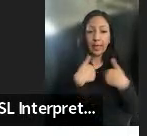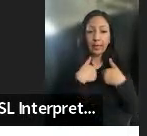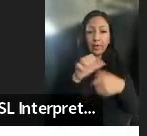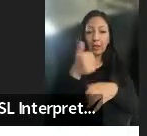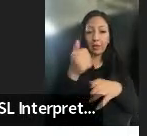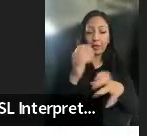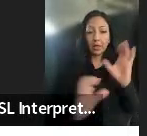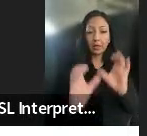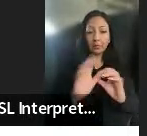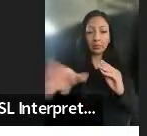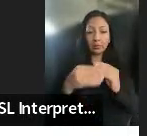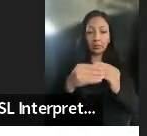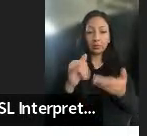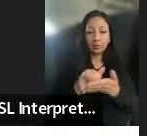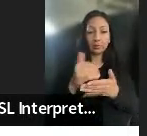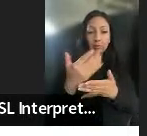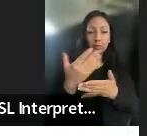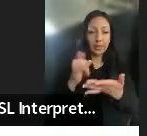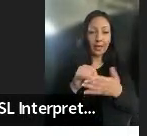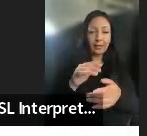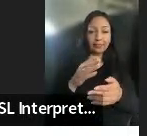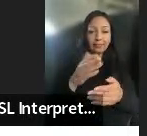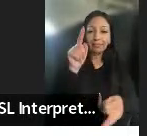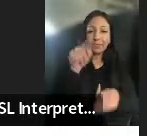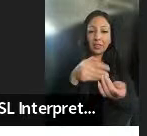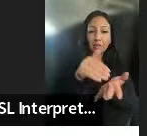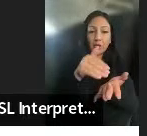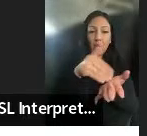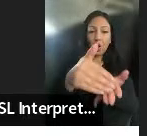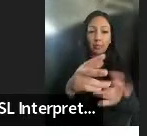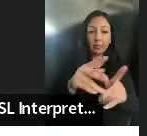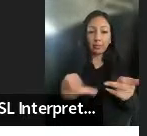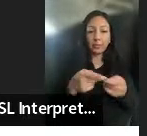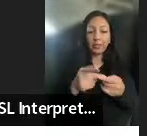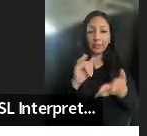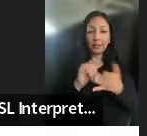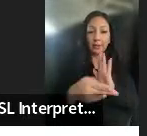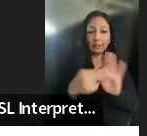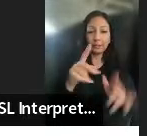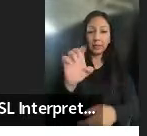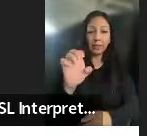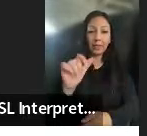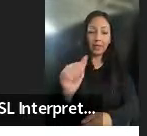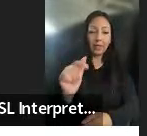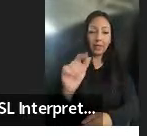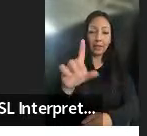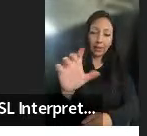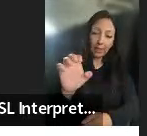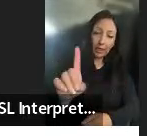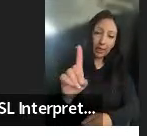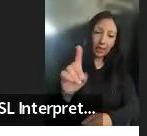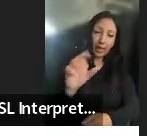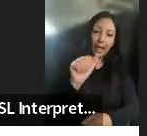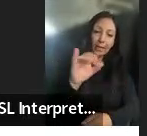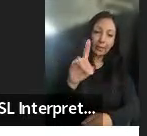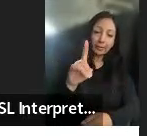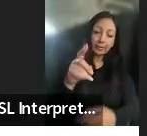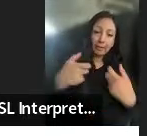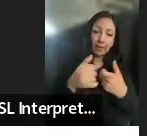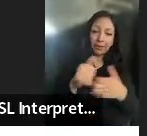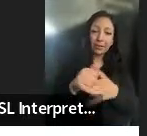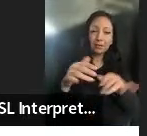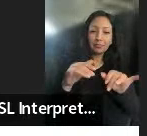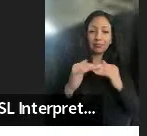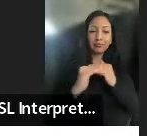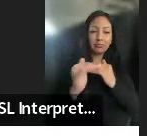out there which are less commonplace. That includes the lead acid batteries that you'd see in a conventional vehicle to